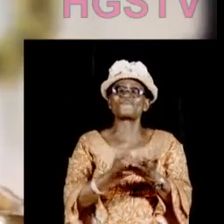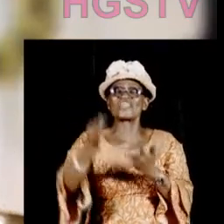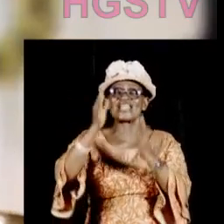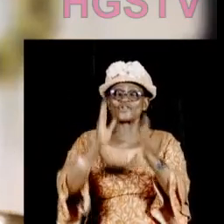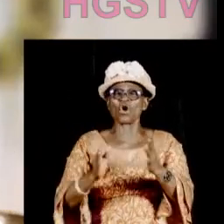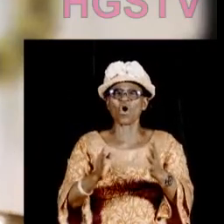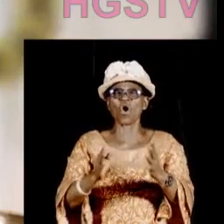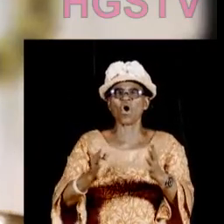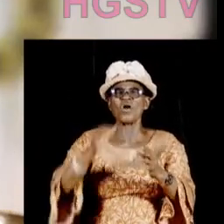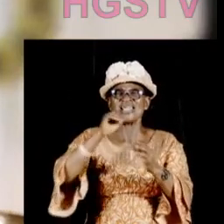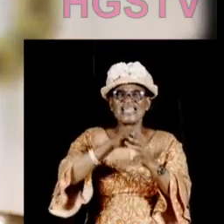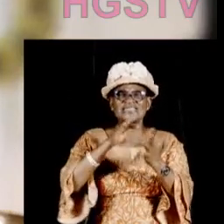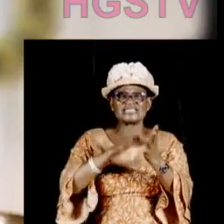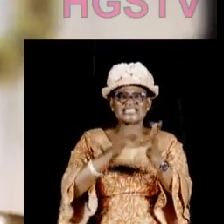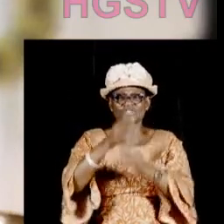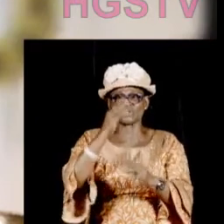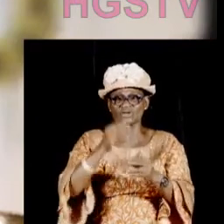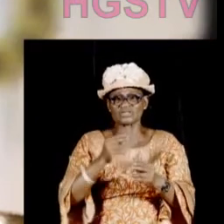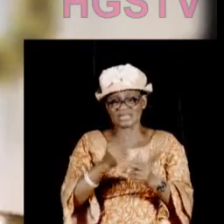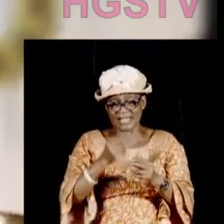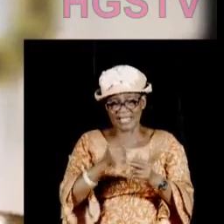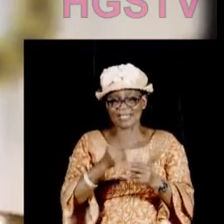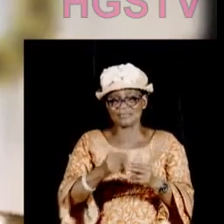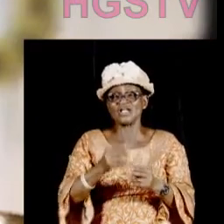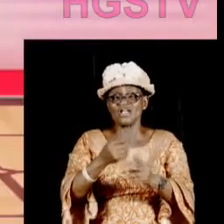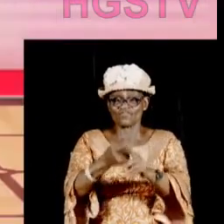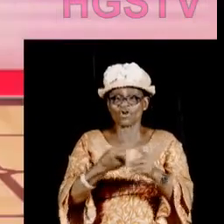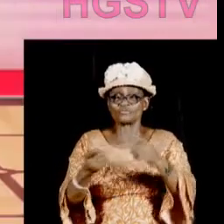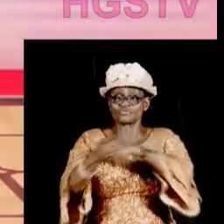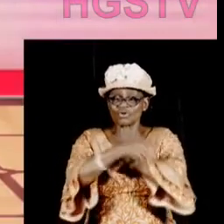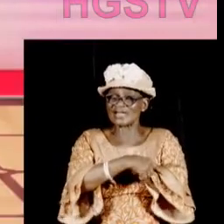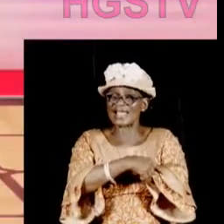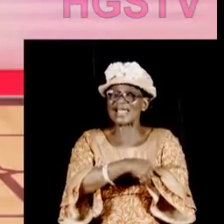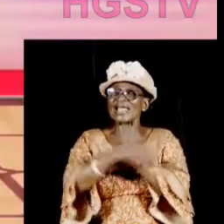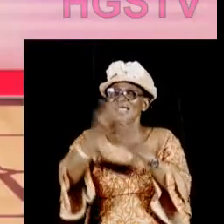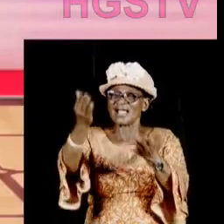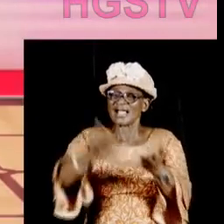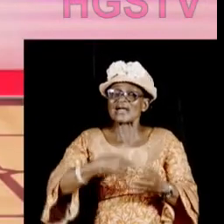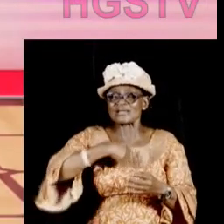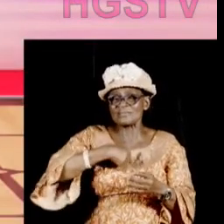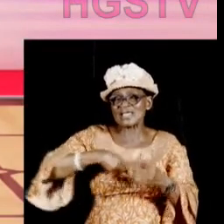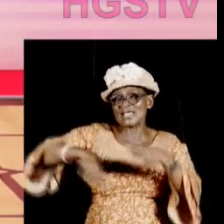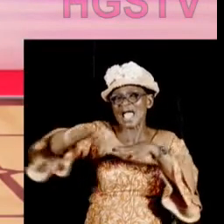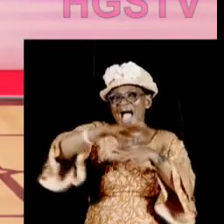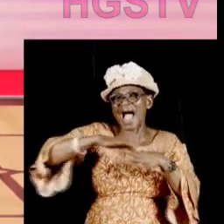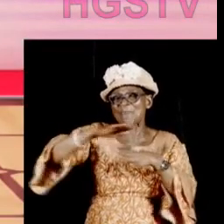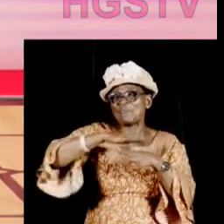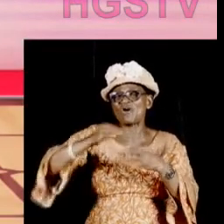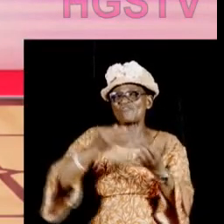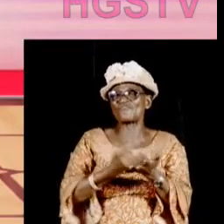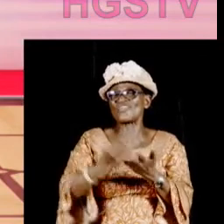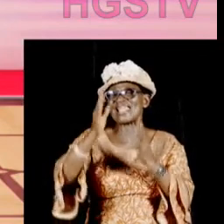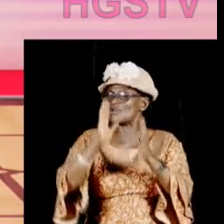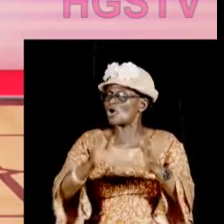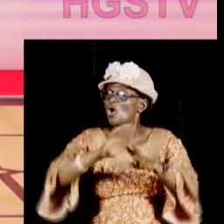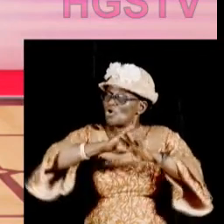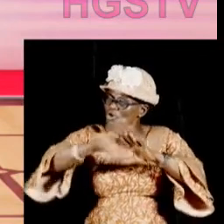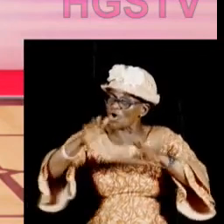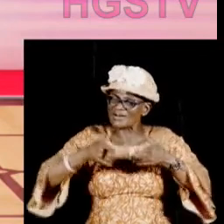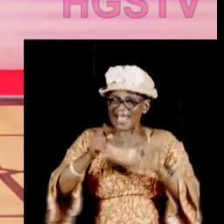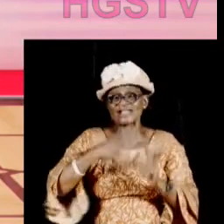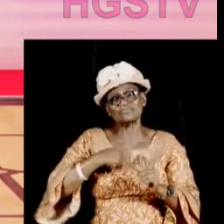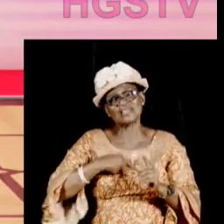Father, from today, carry me above failure in Jesus' name. Don't let me ever fail. Don't let me ever fall. Carry me